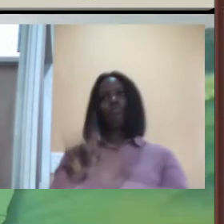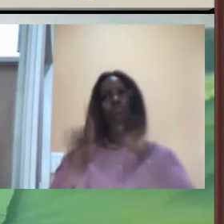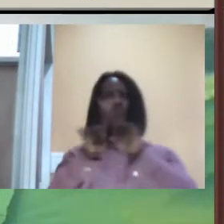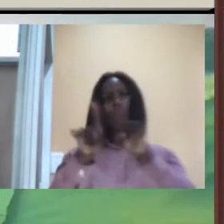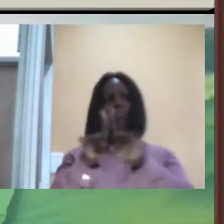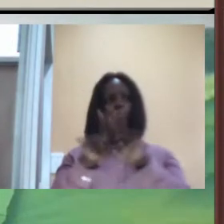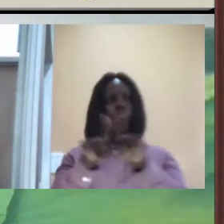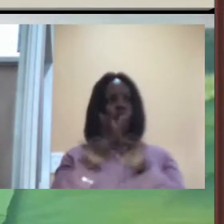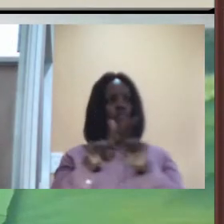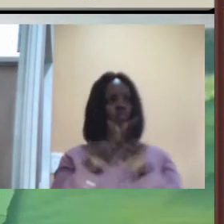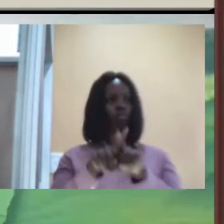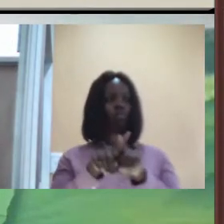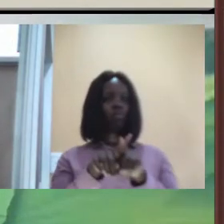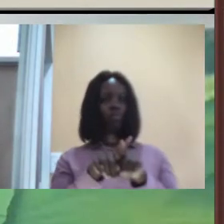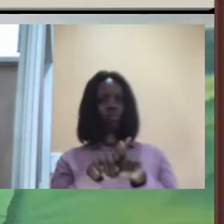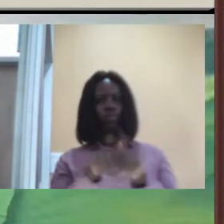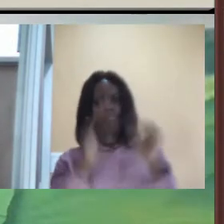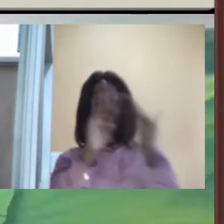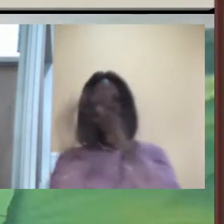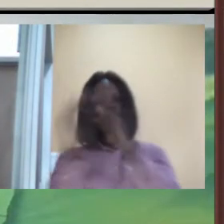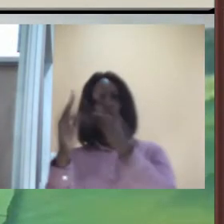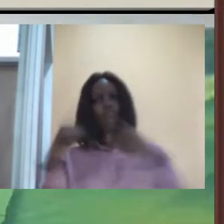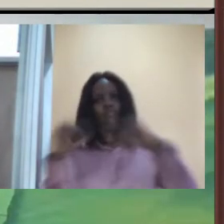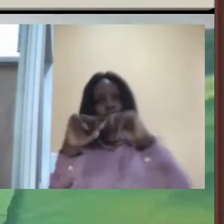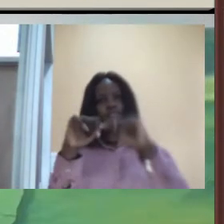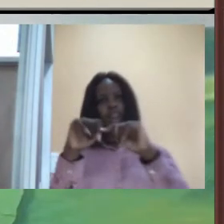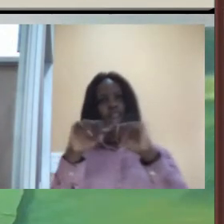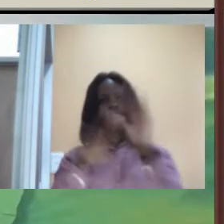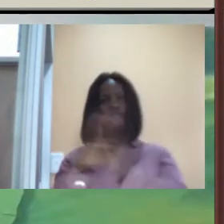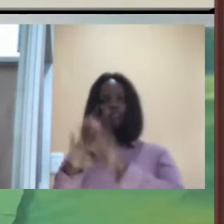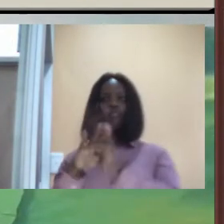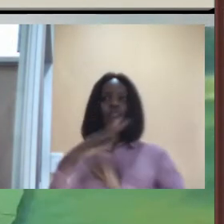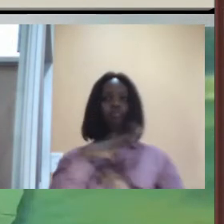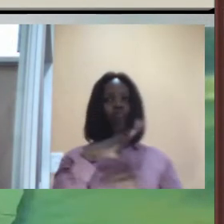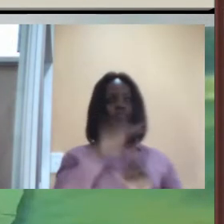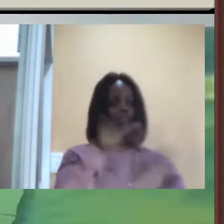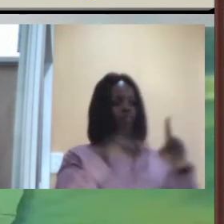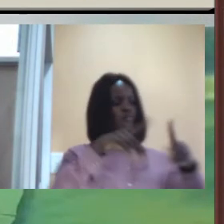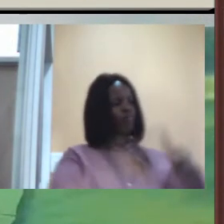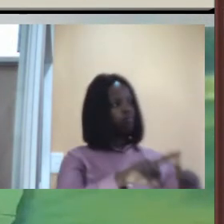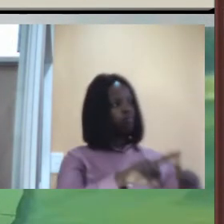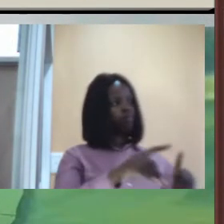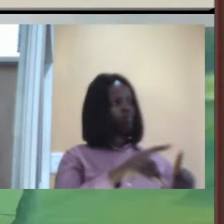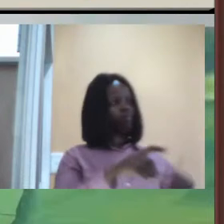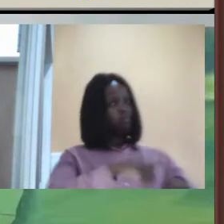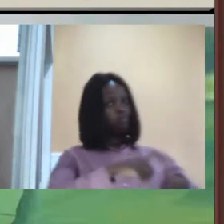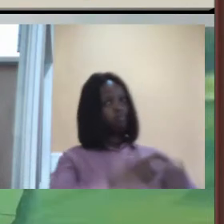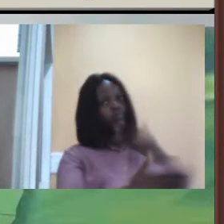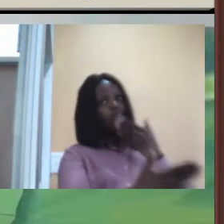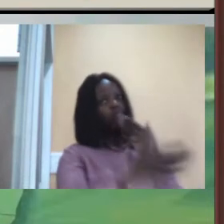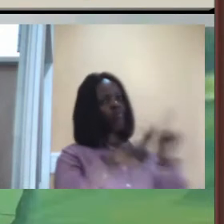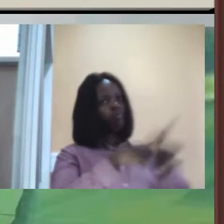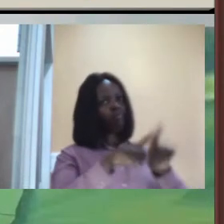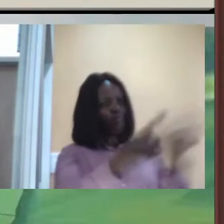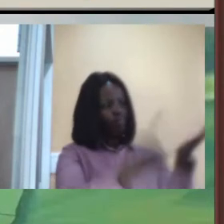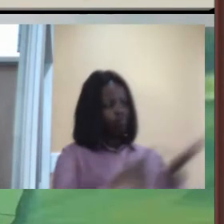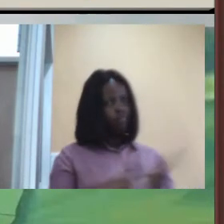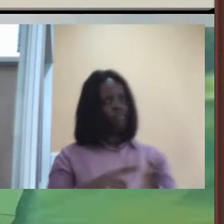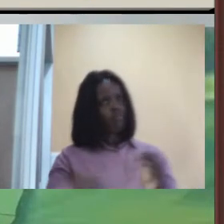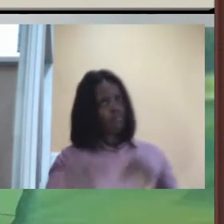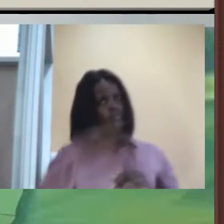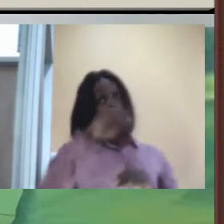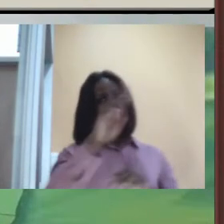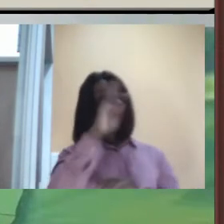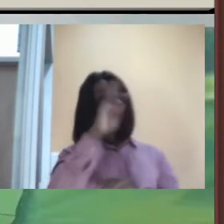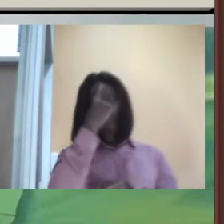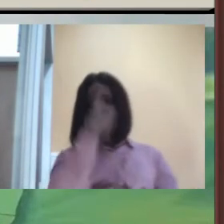well-being of our communities. Sifisa ukubonga kakhulu ke sihlalo, sibonga ithubo siphelona, sibonge ne-debate ngakho konke okushiwo.